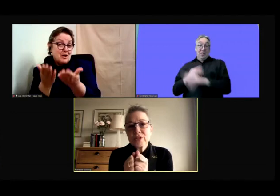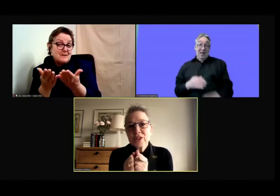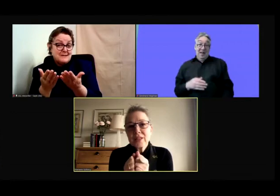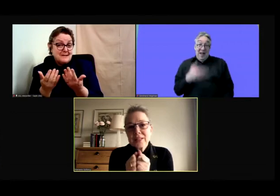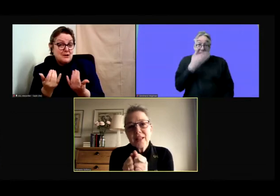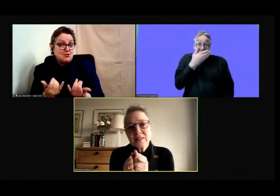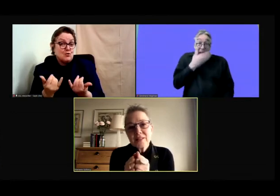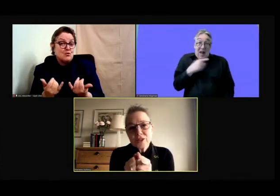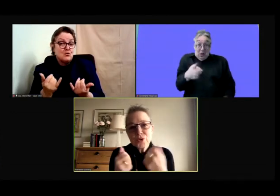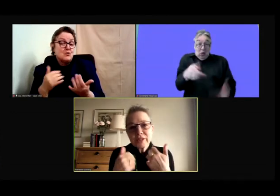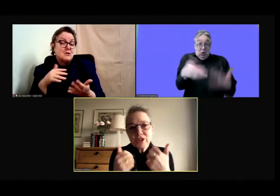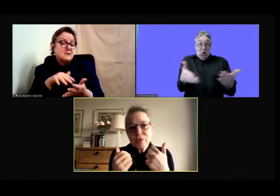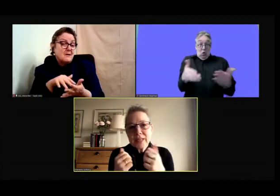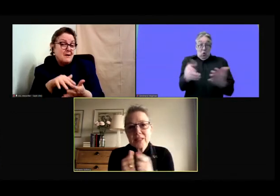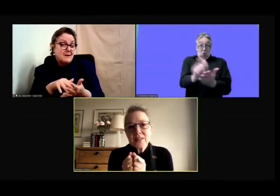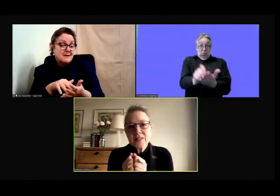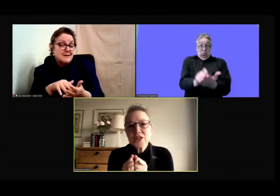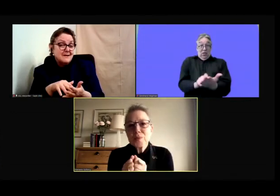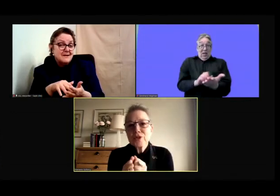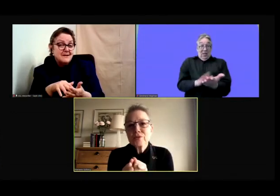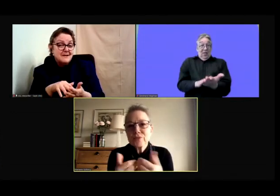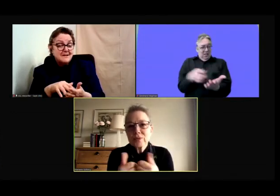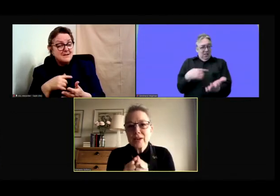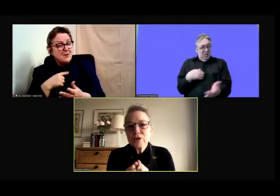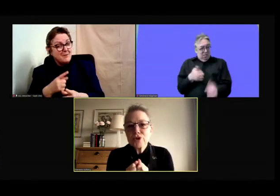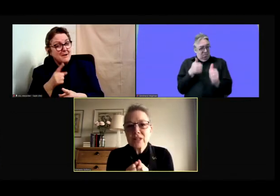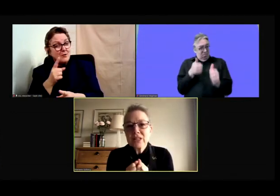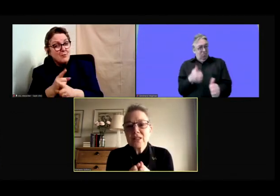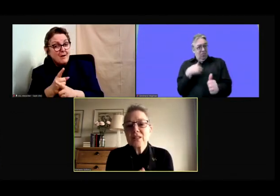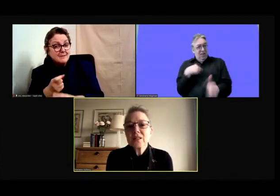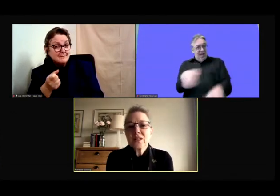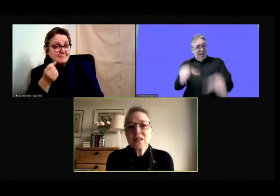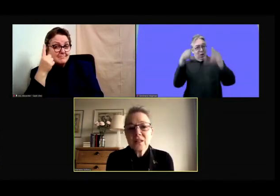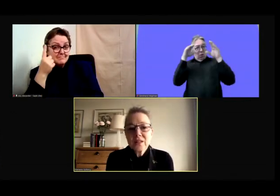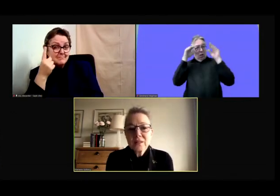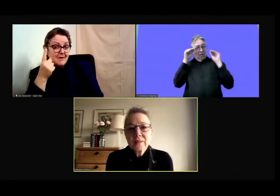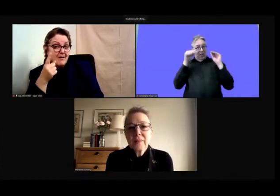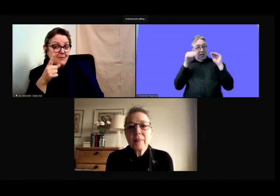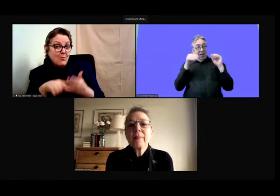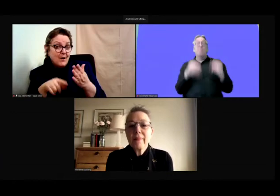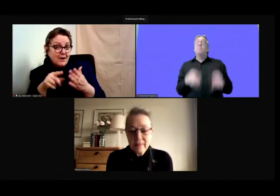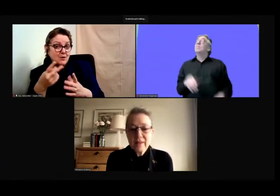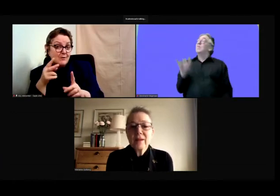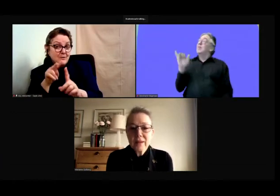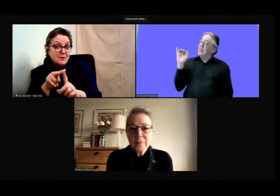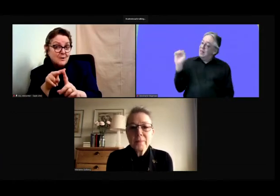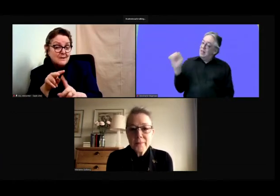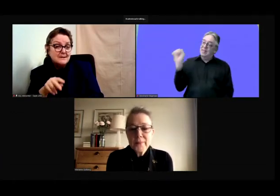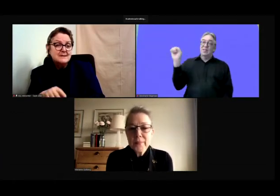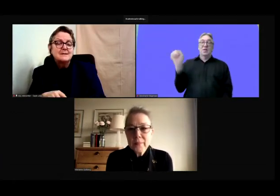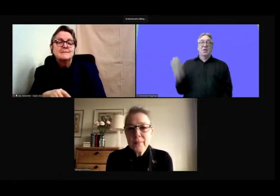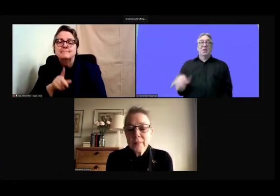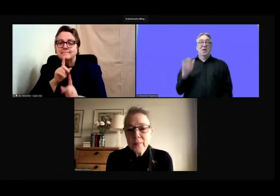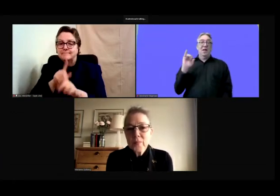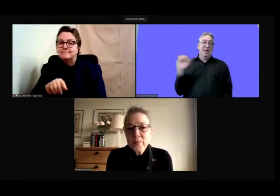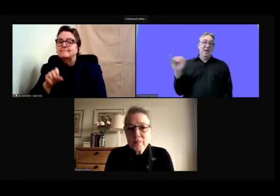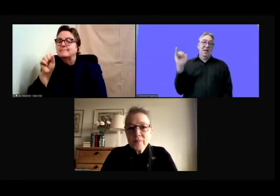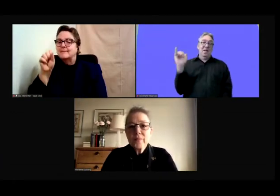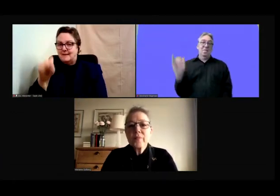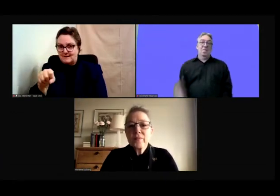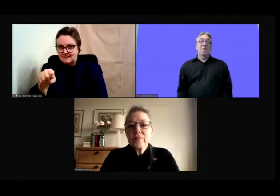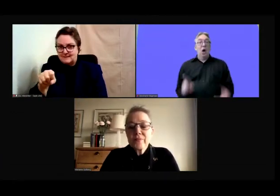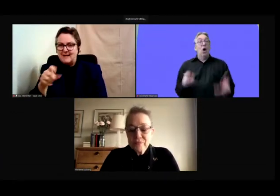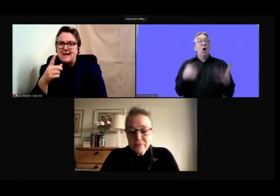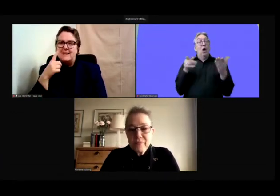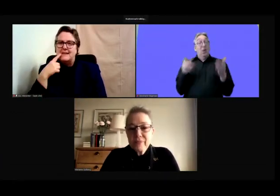the influence. Is that sort of a correct assessment of how you see this? Yes, and I think that's also what I show in